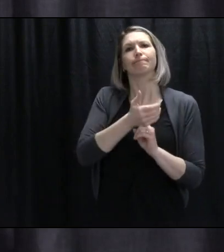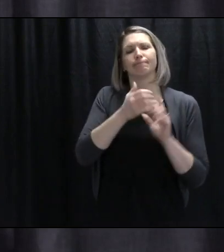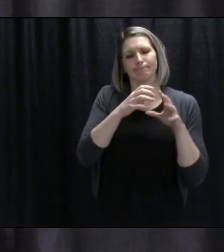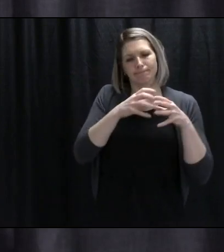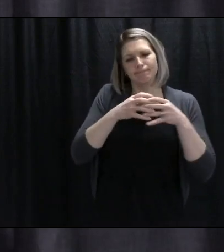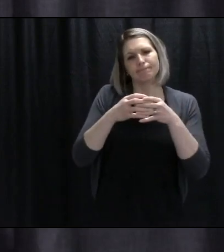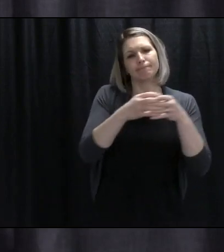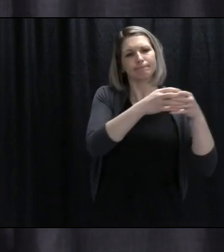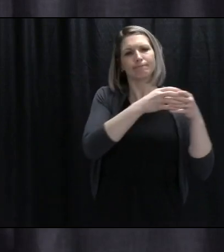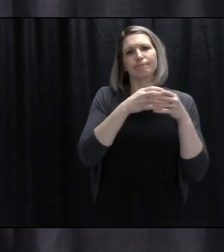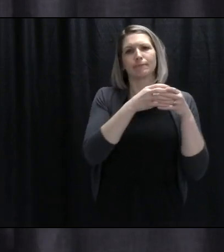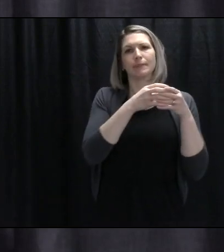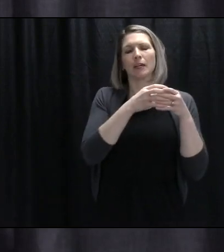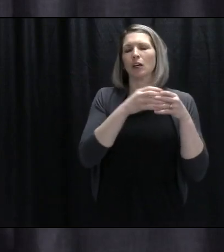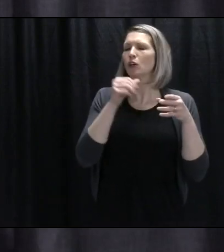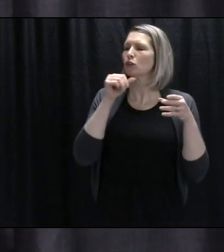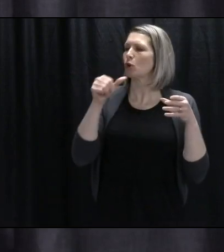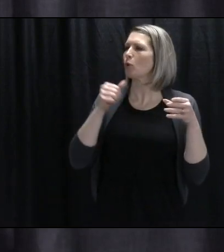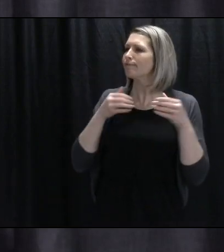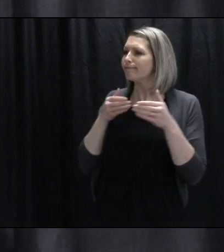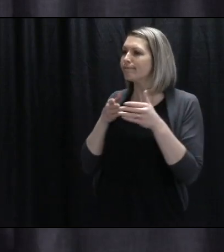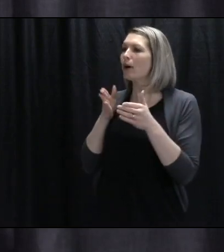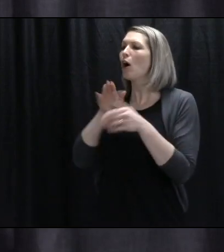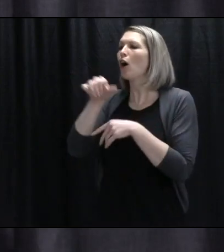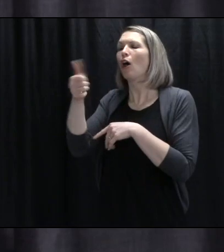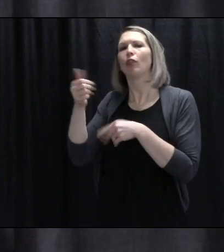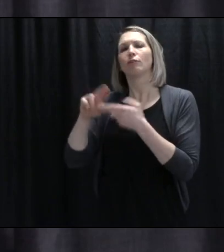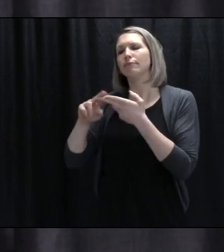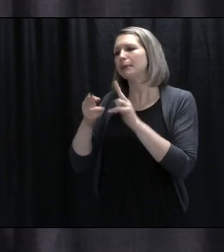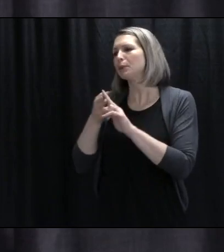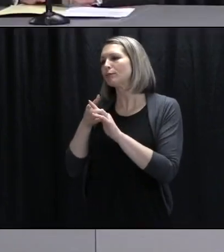how COVID-19 progresses in our province. Thank you.